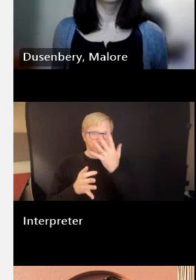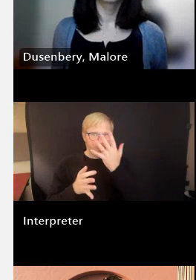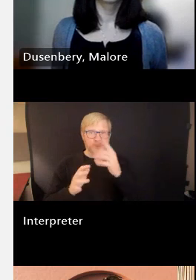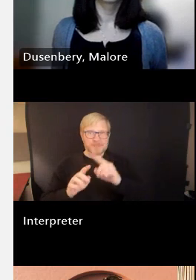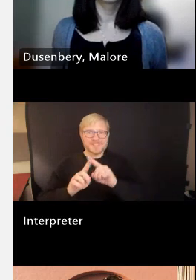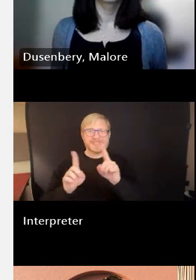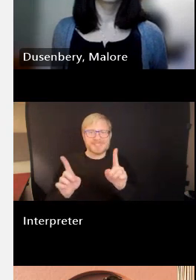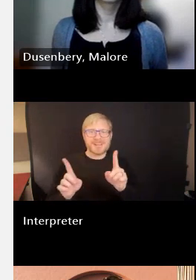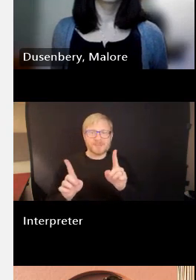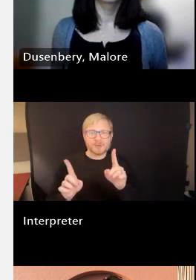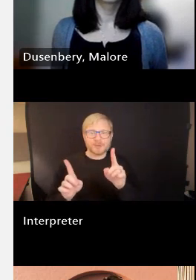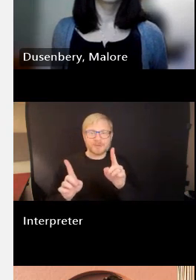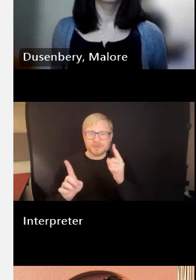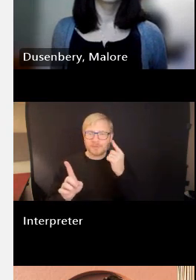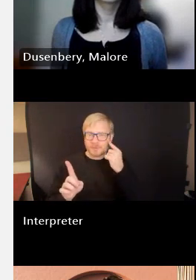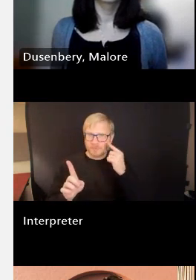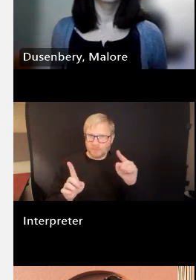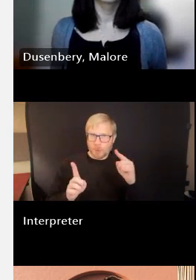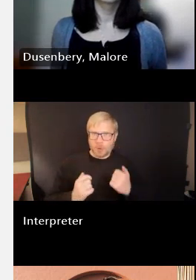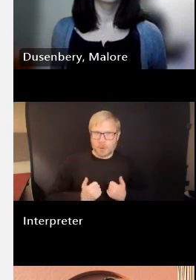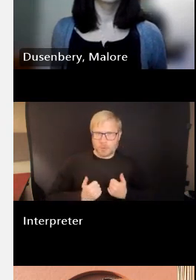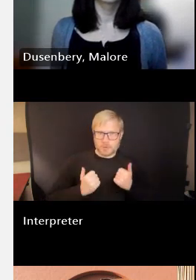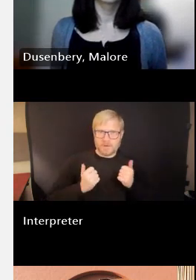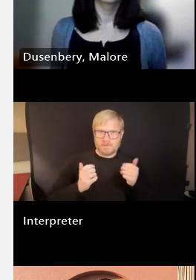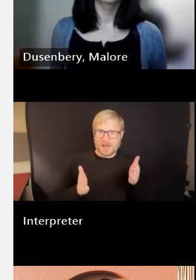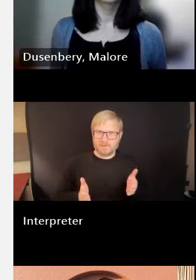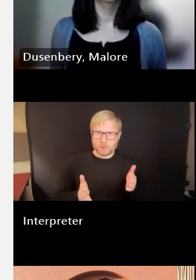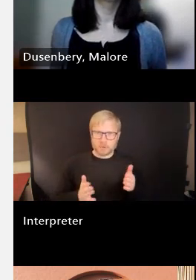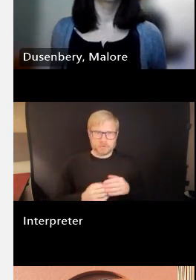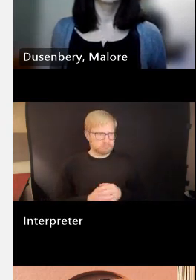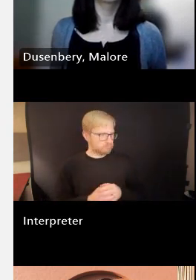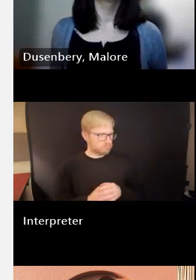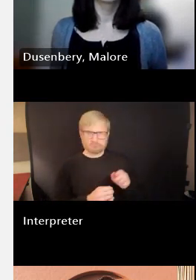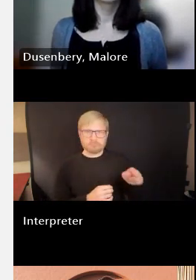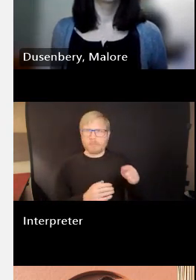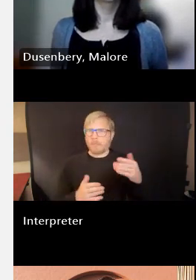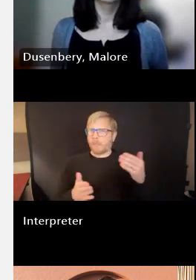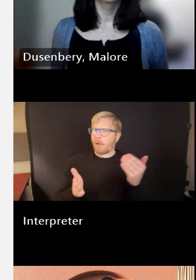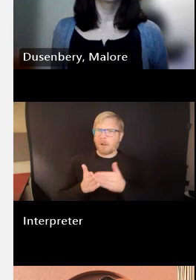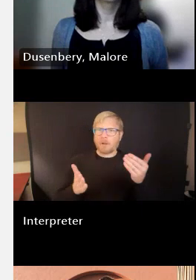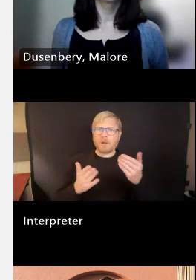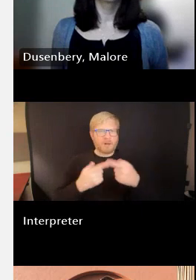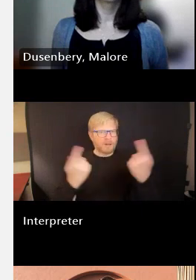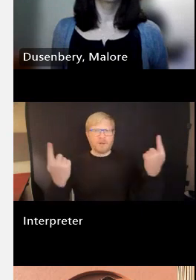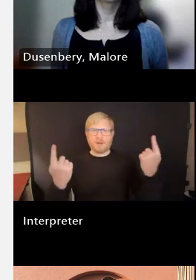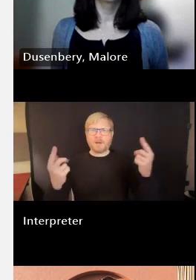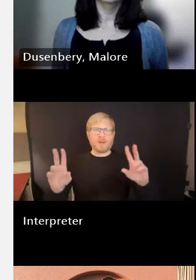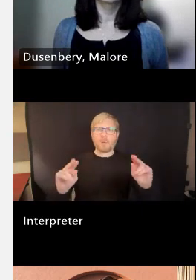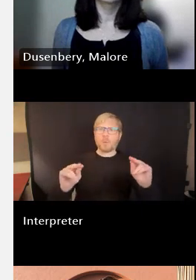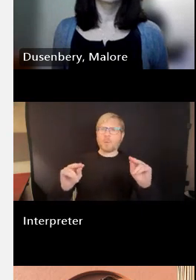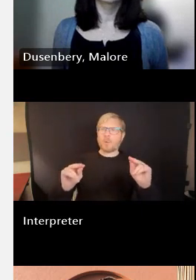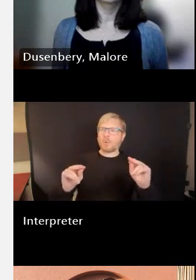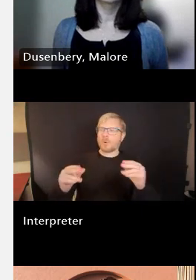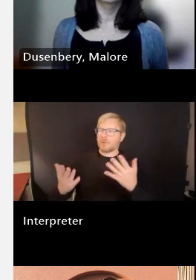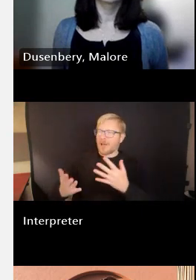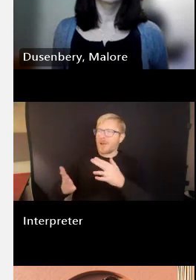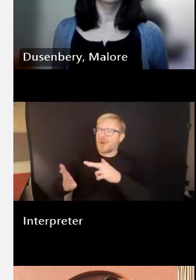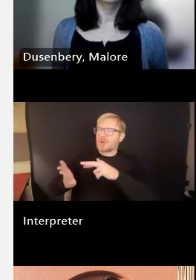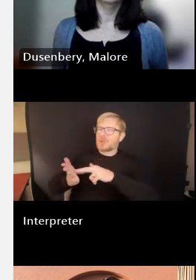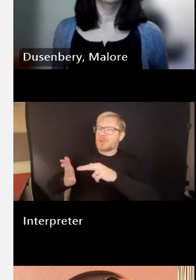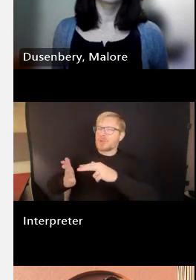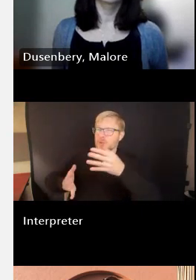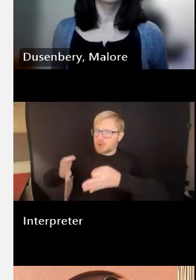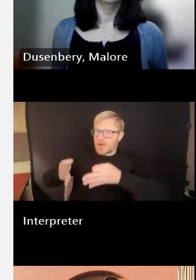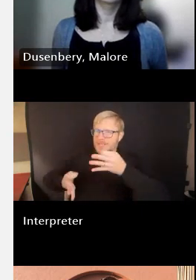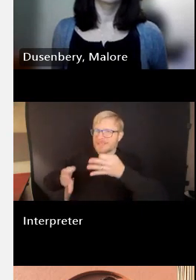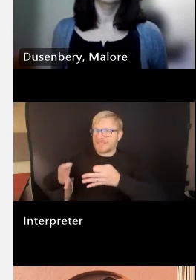if anything, that's a testament to practitioners recognizing that justice should not be how they define it. It's survivors